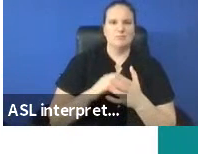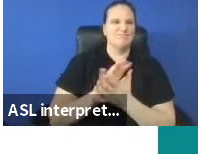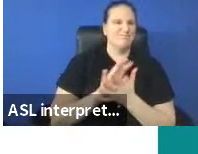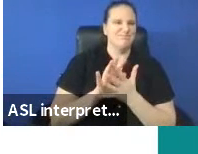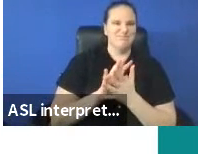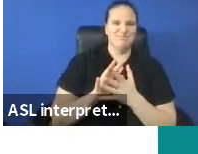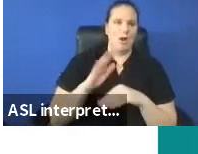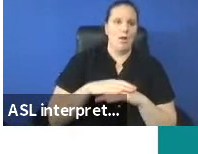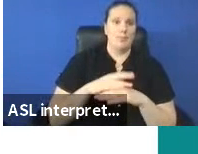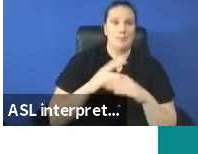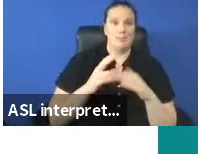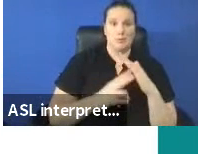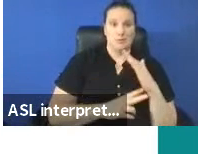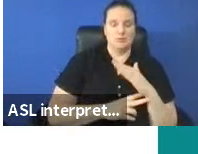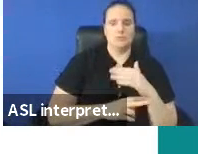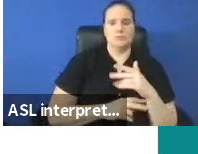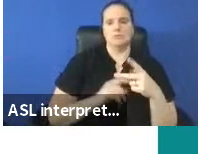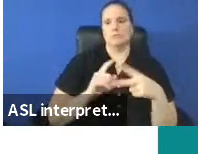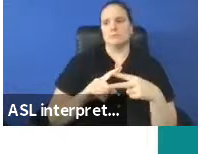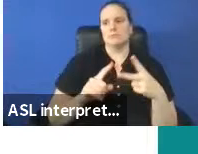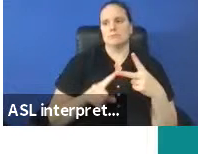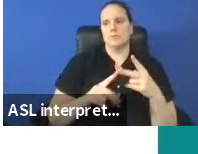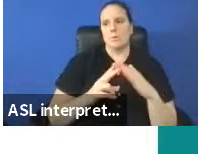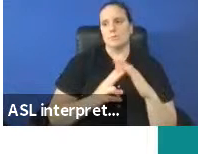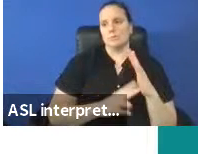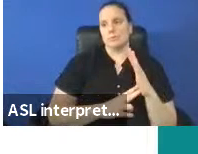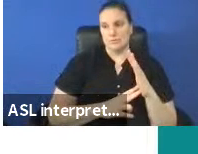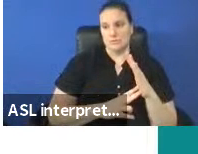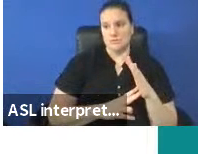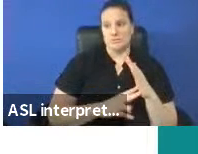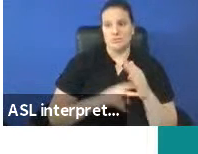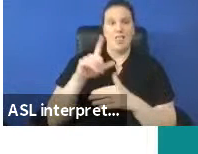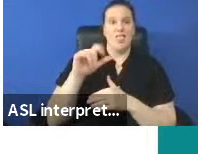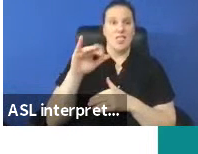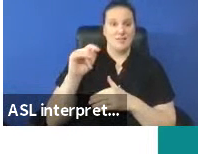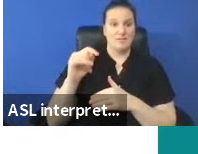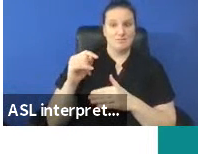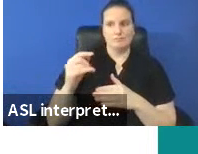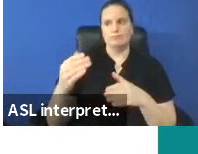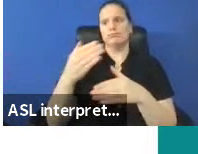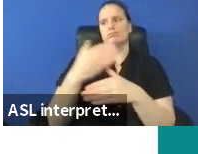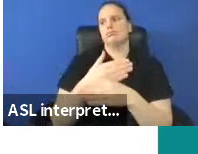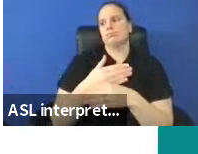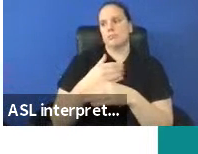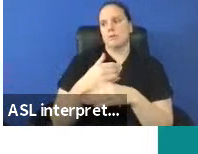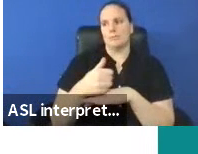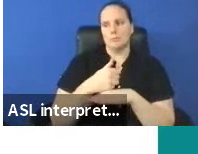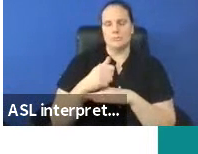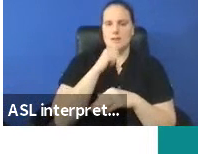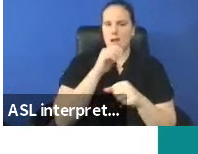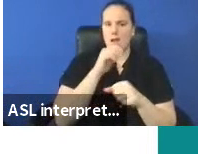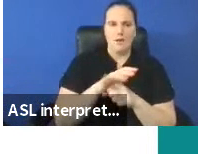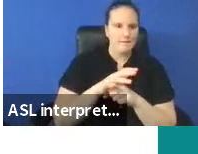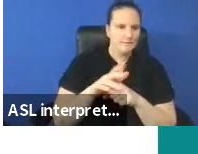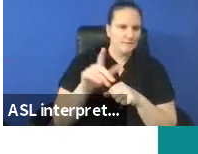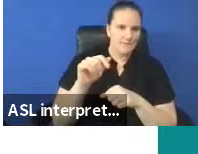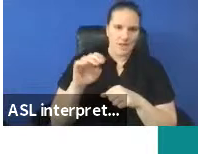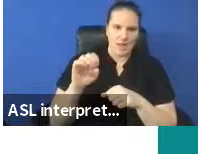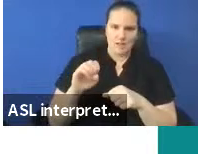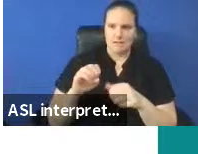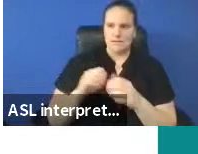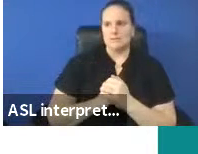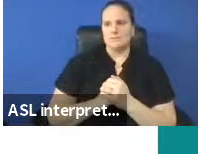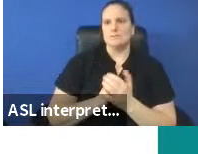bridge lifts interrupting the commutes that occur in off-peak areas, not enough lanes, that relates probably